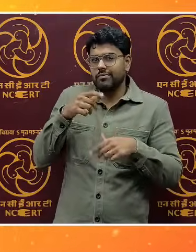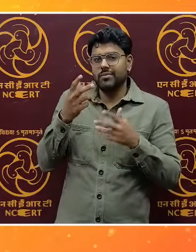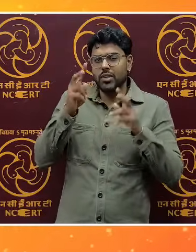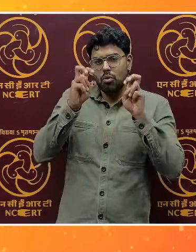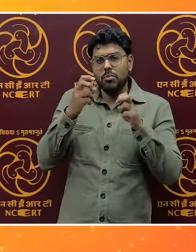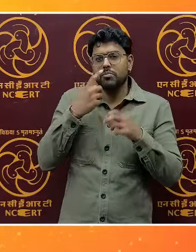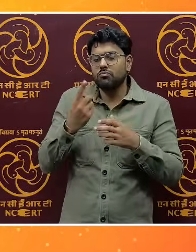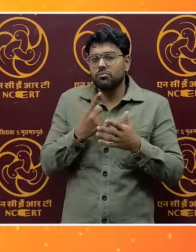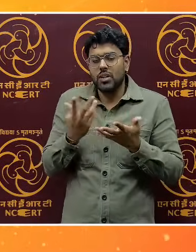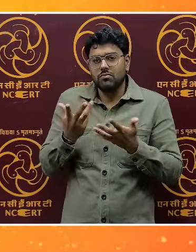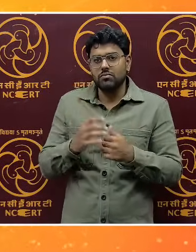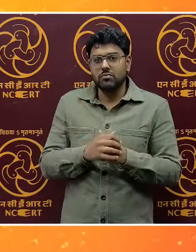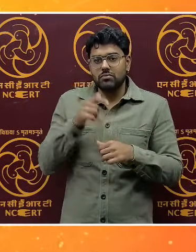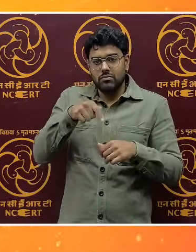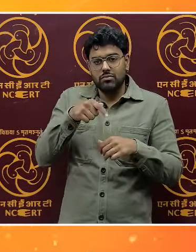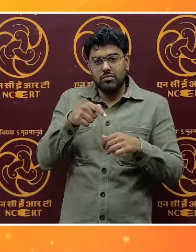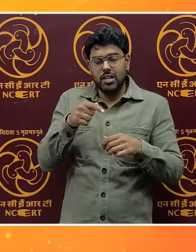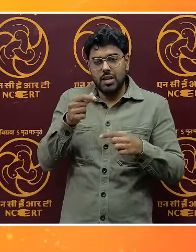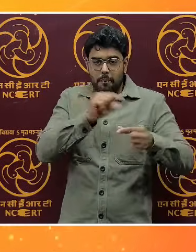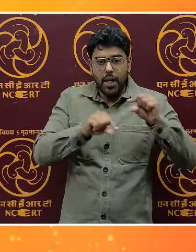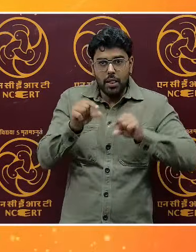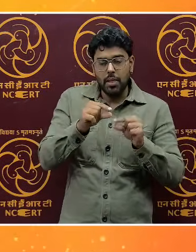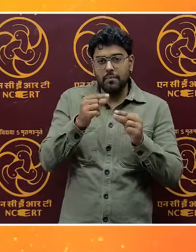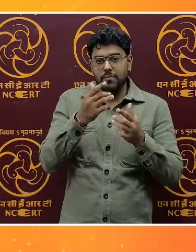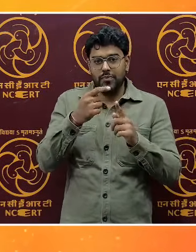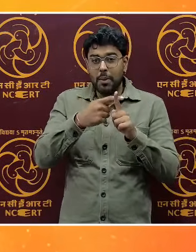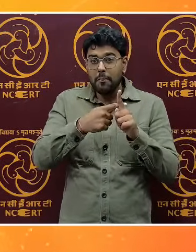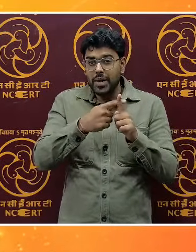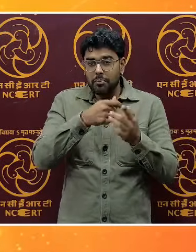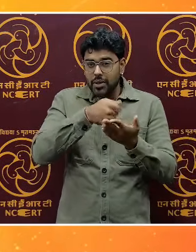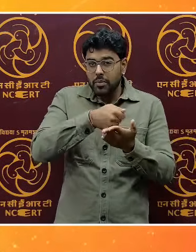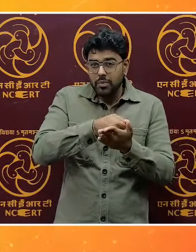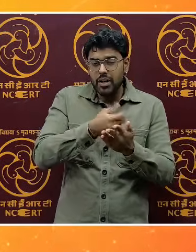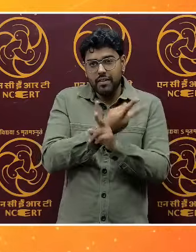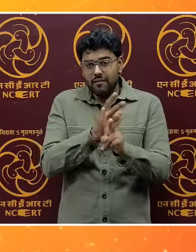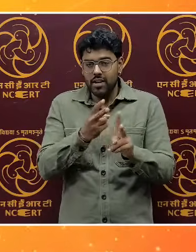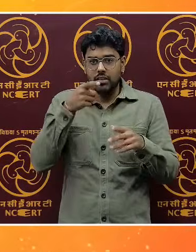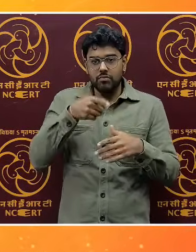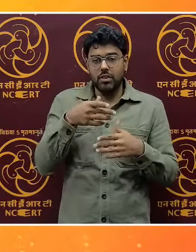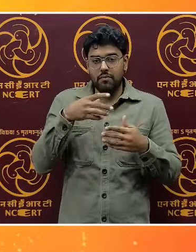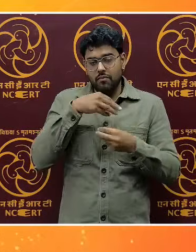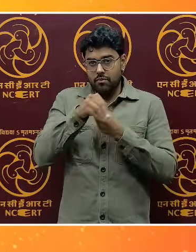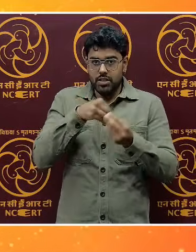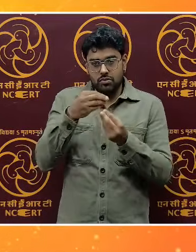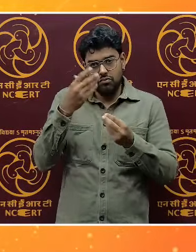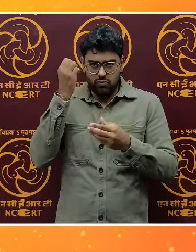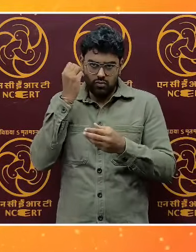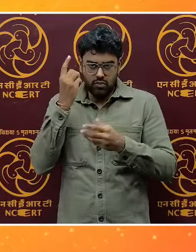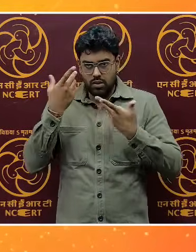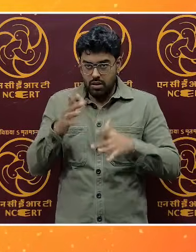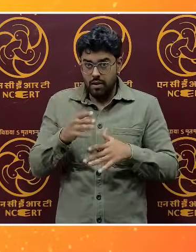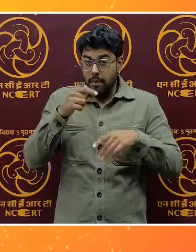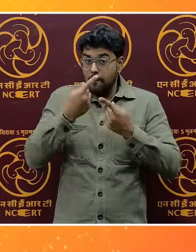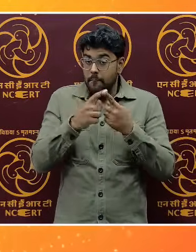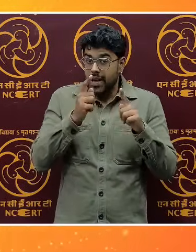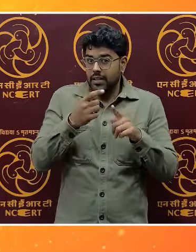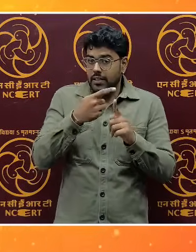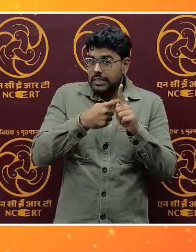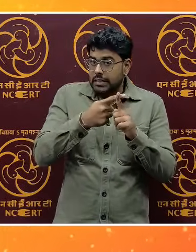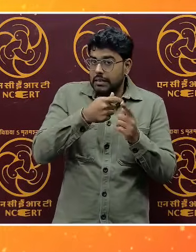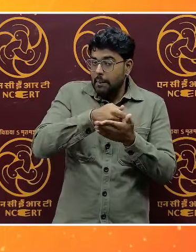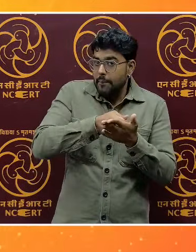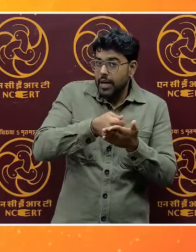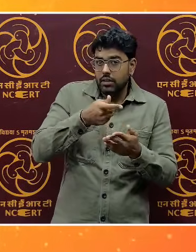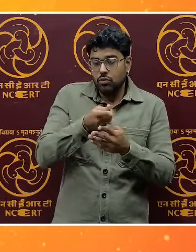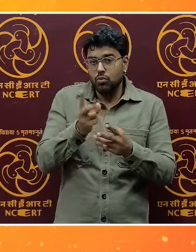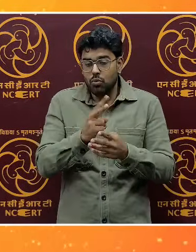topic says elements, compounds and mixtures, though we have already learnt about mixtures, now elements and compounds are generally get